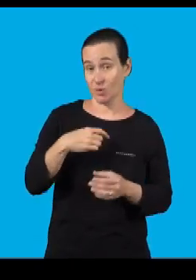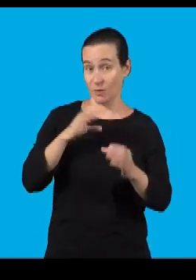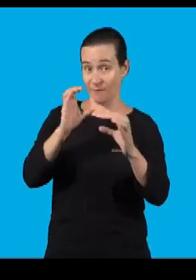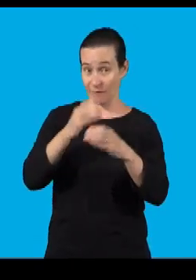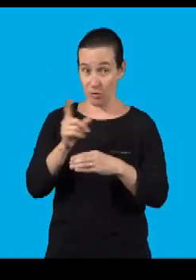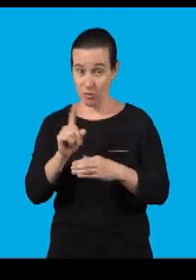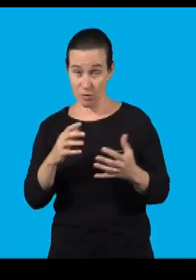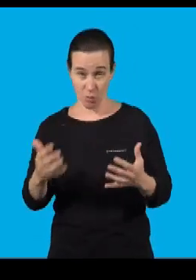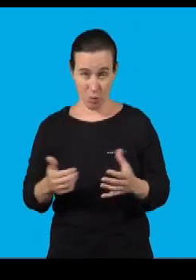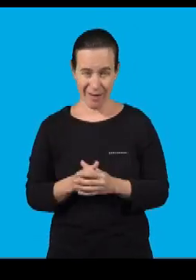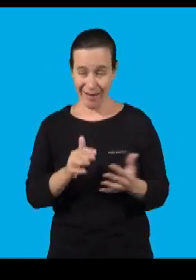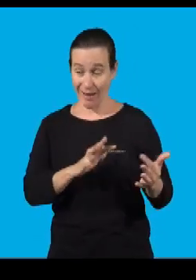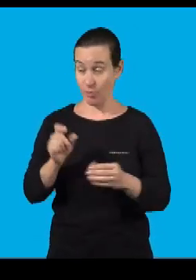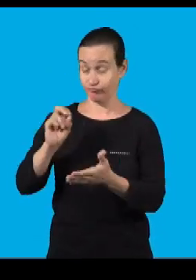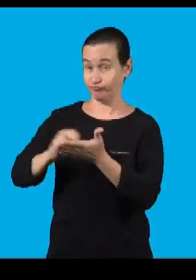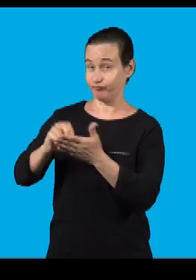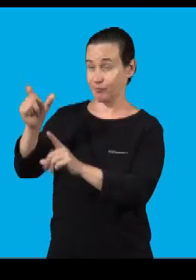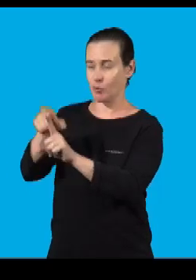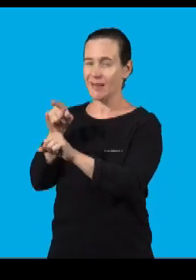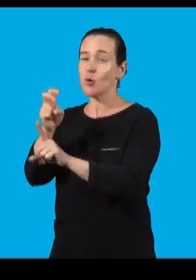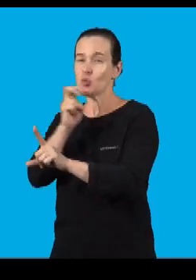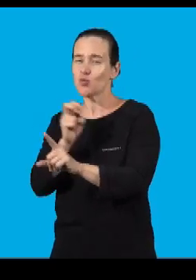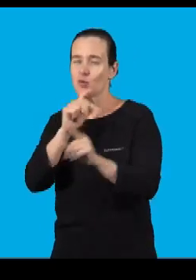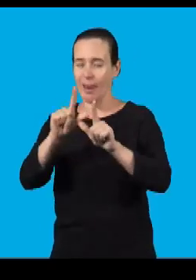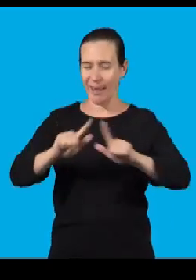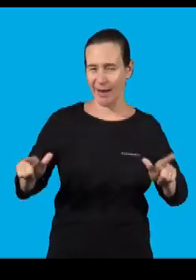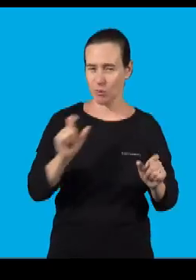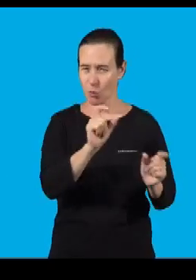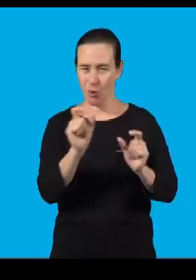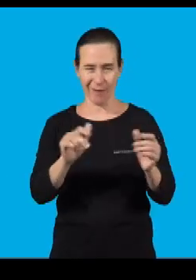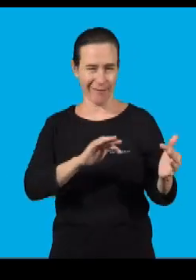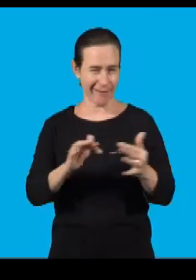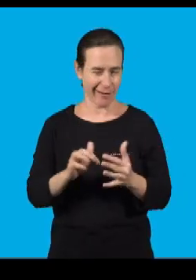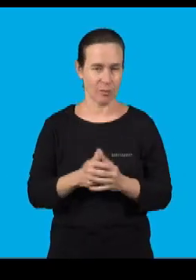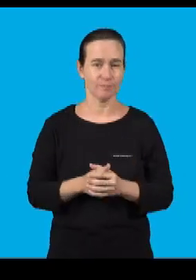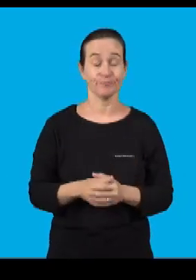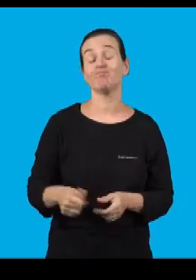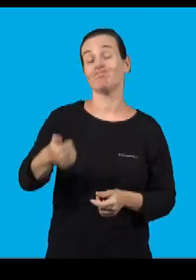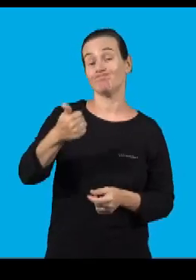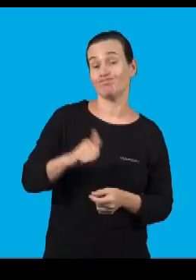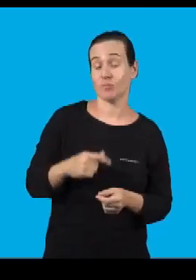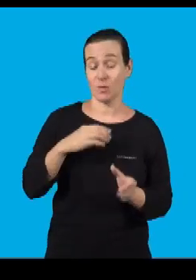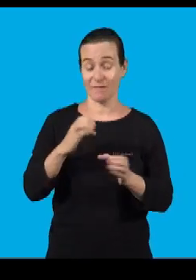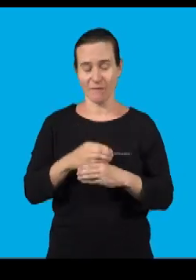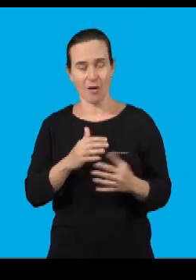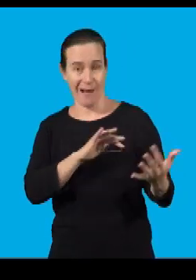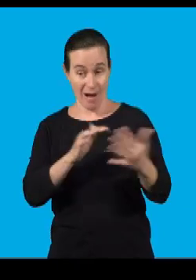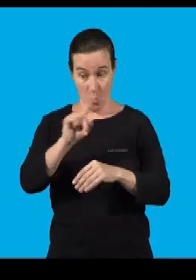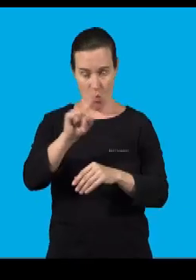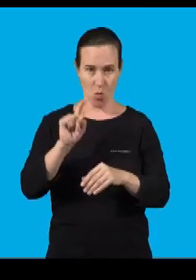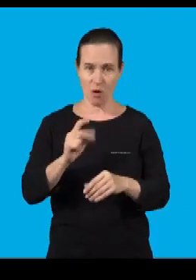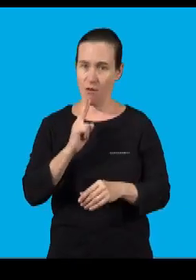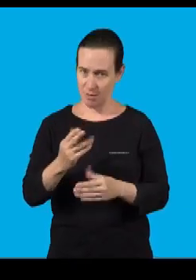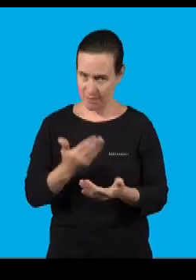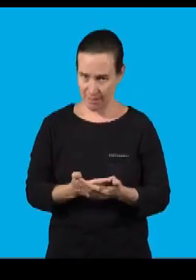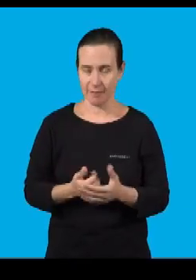okay? Also, we very closely looked at the manipulation of language and then also showed you how